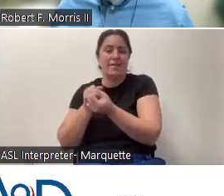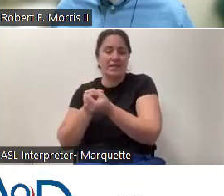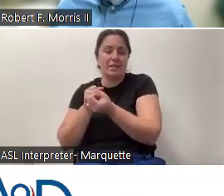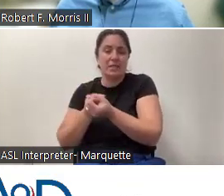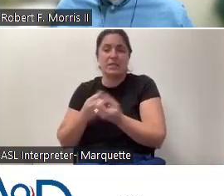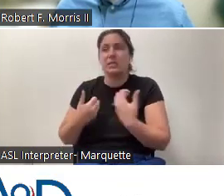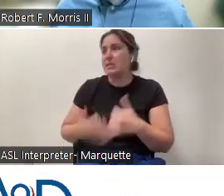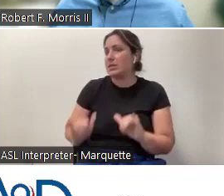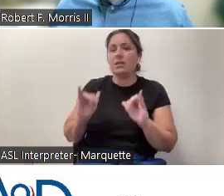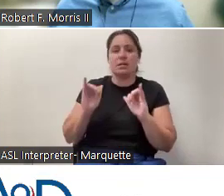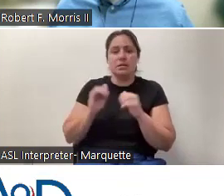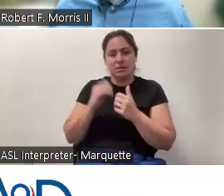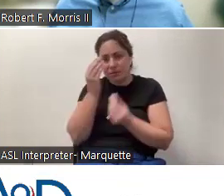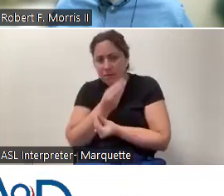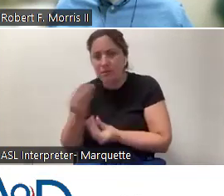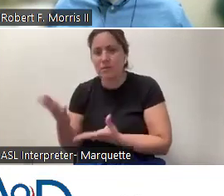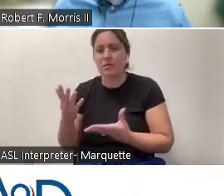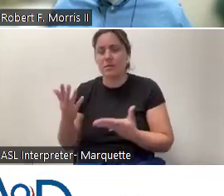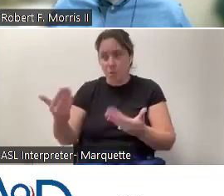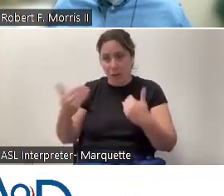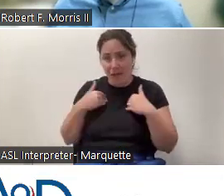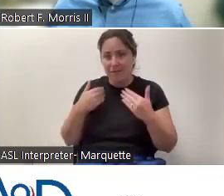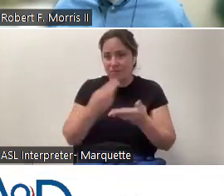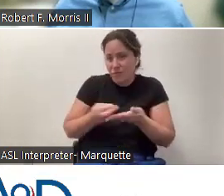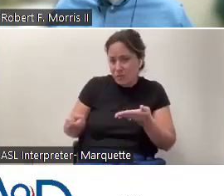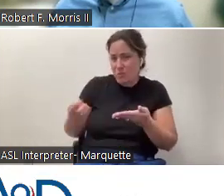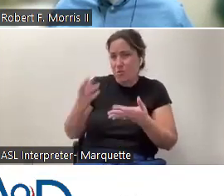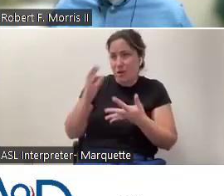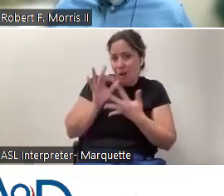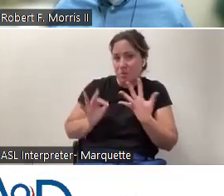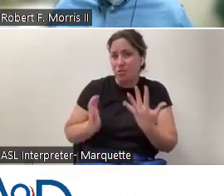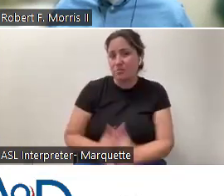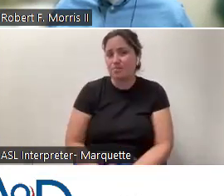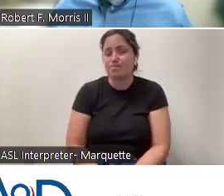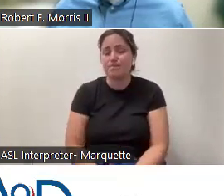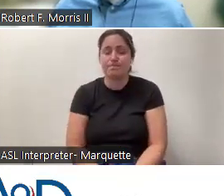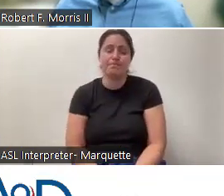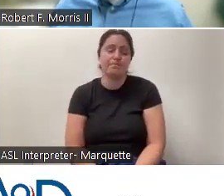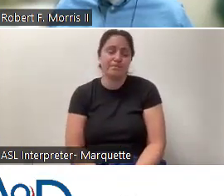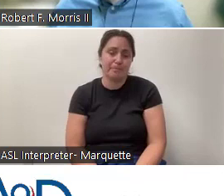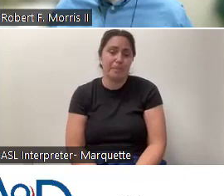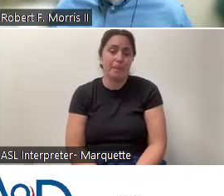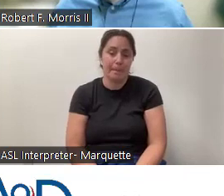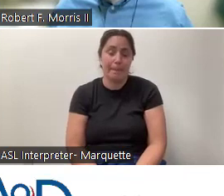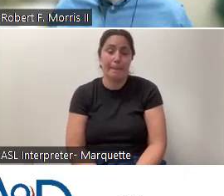let people know that they have resources and options available to them.